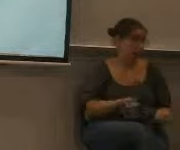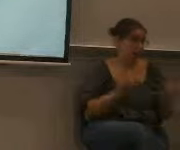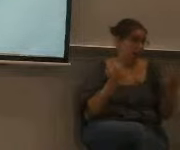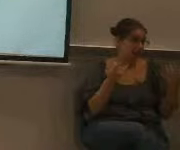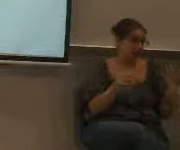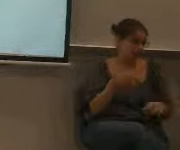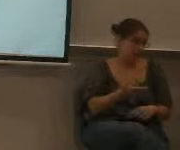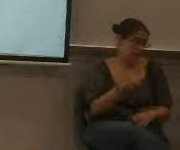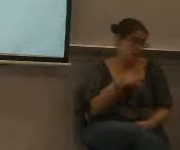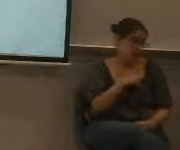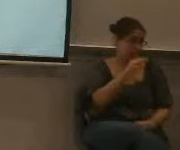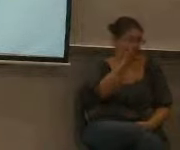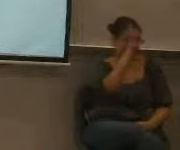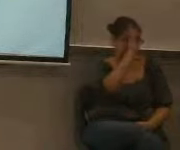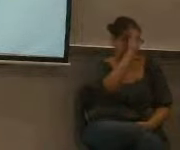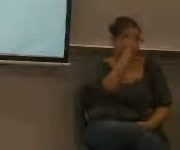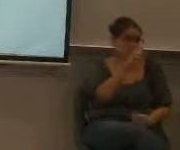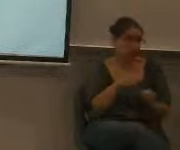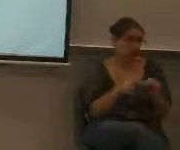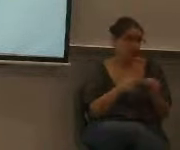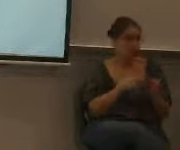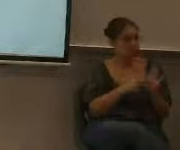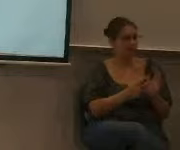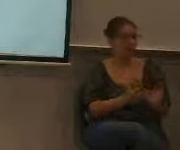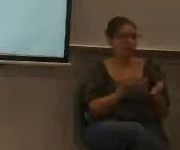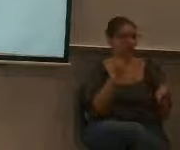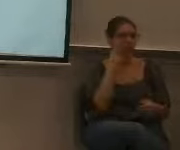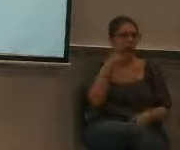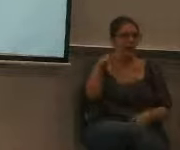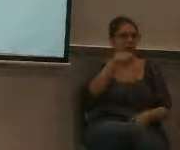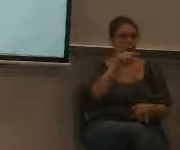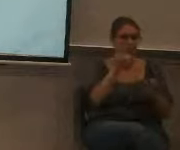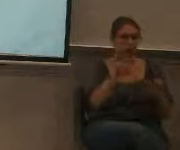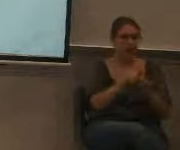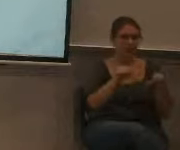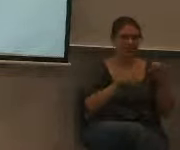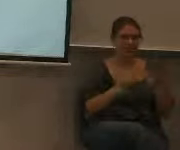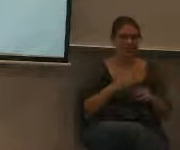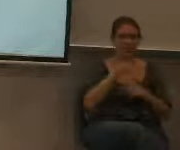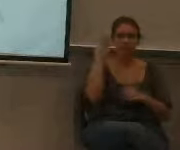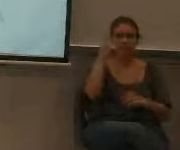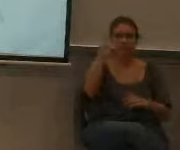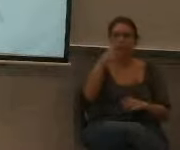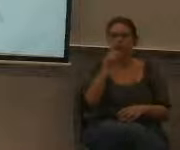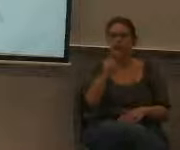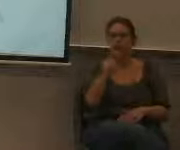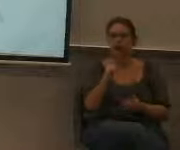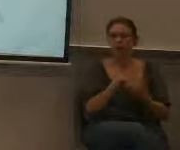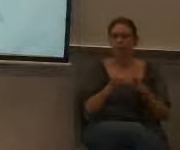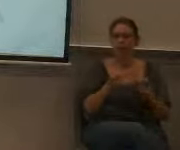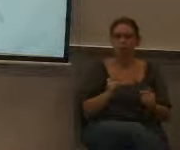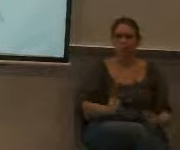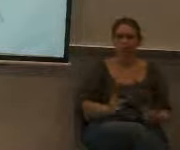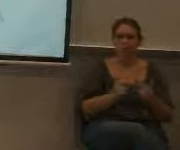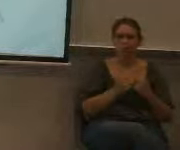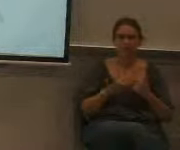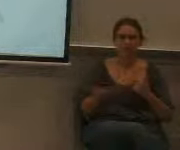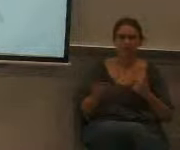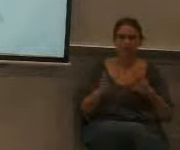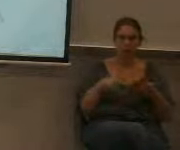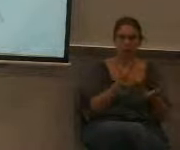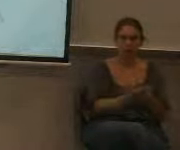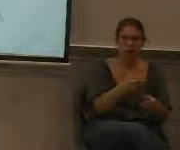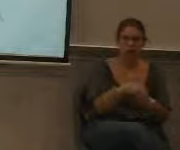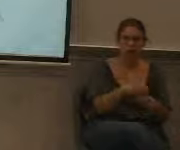don't know about. But that means there's a lot for you guys to do as scientists in the future. How do organisms get groundwaters